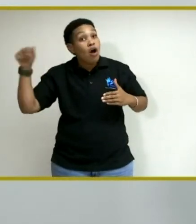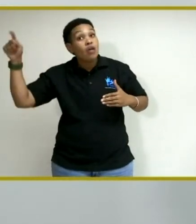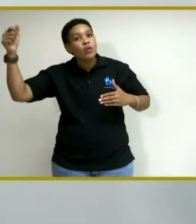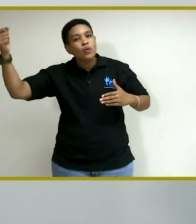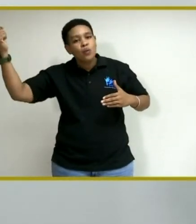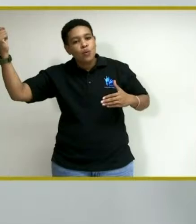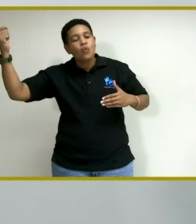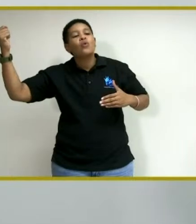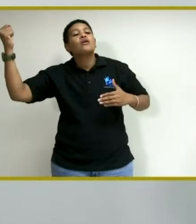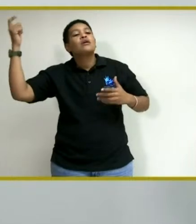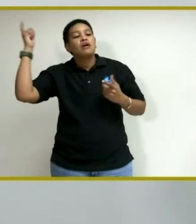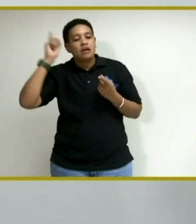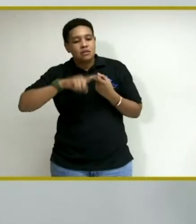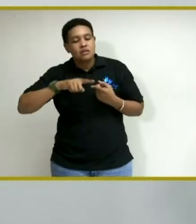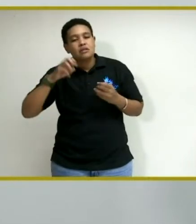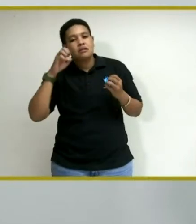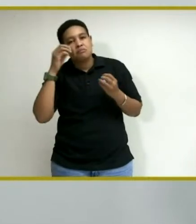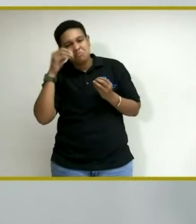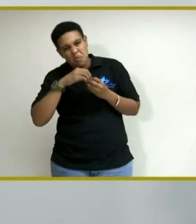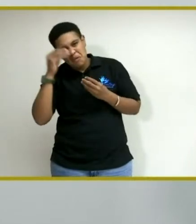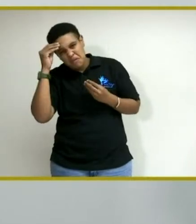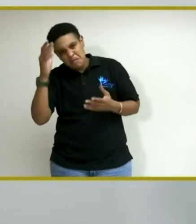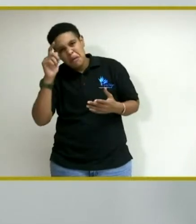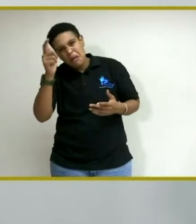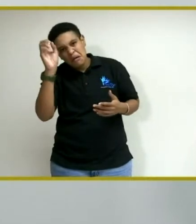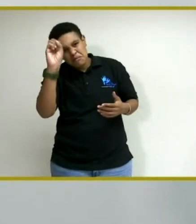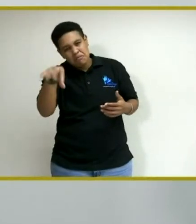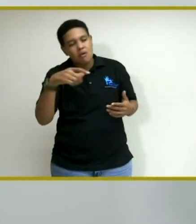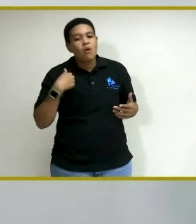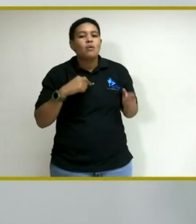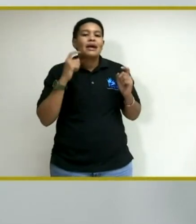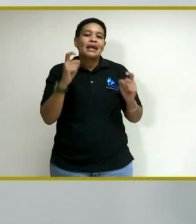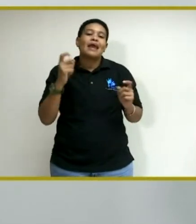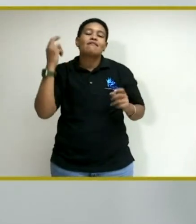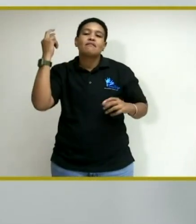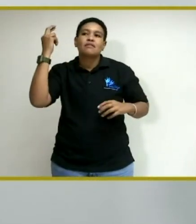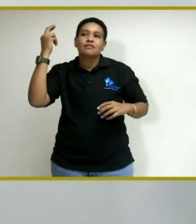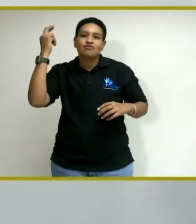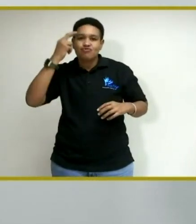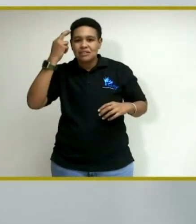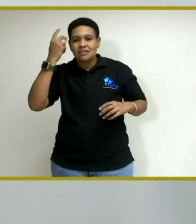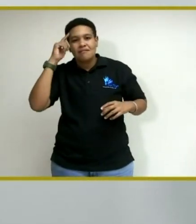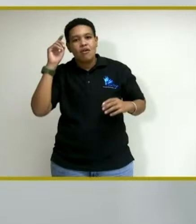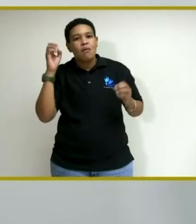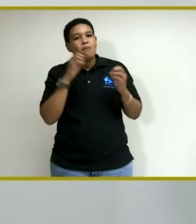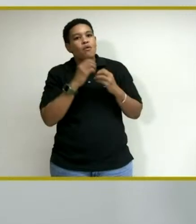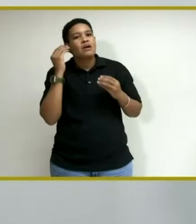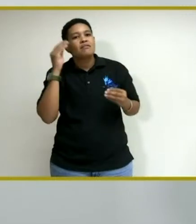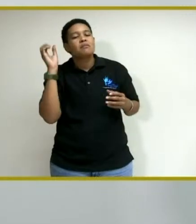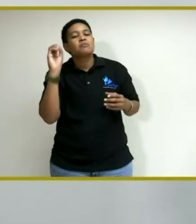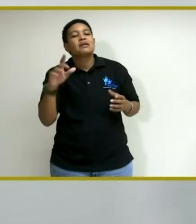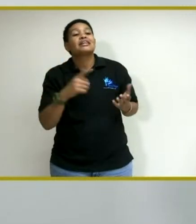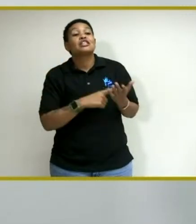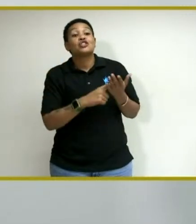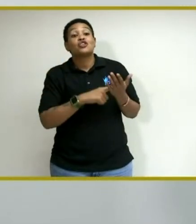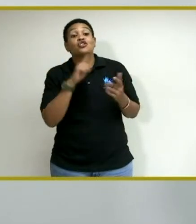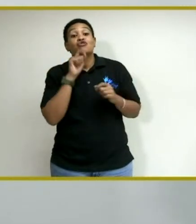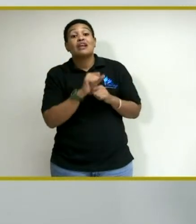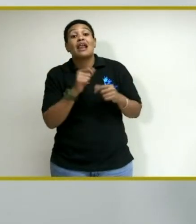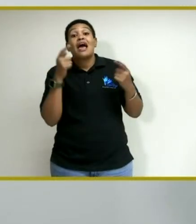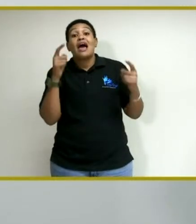hold until further notice. And we also gave the context of the further notice, the discussions taking place